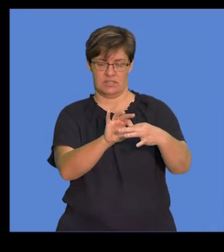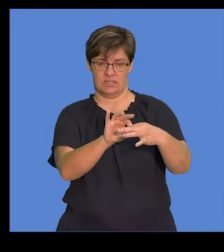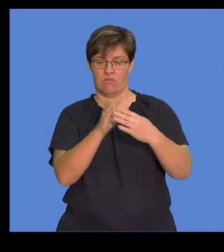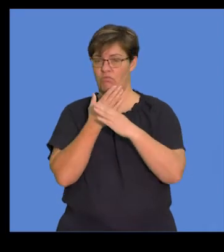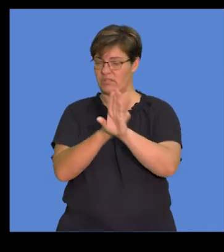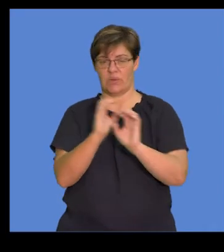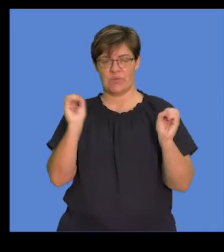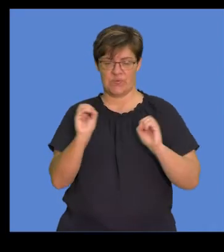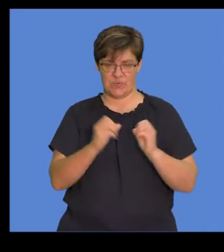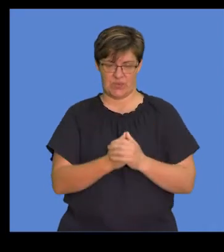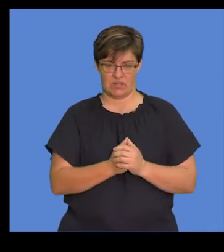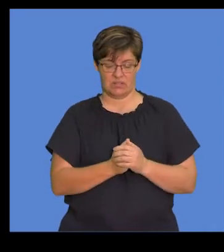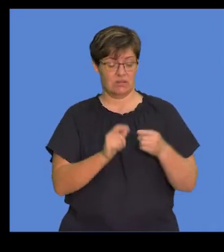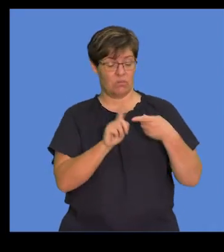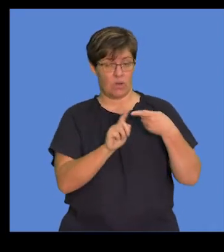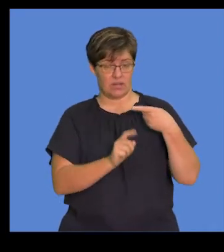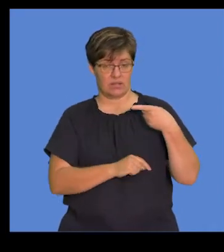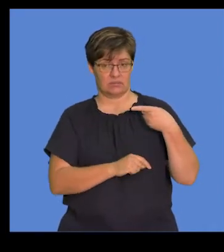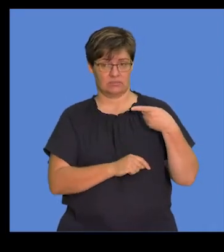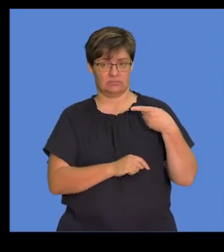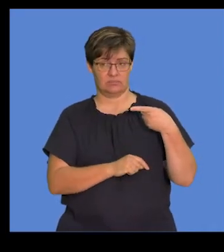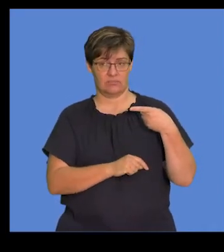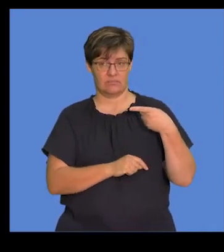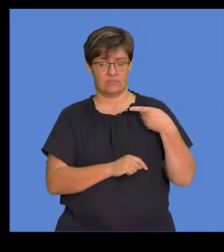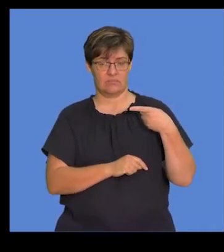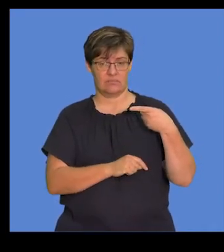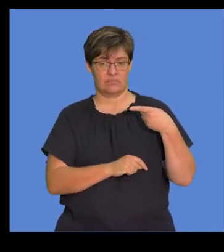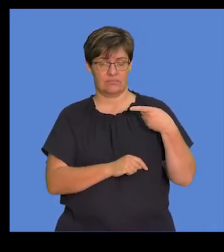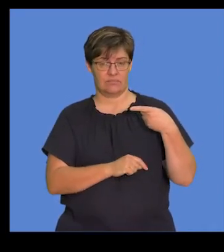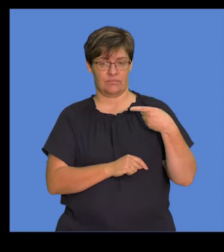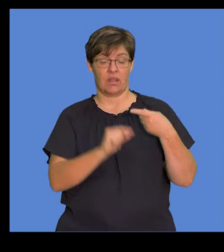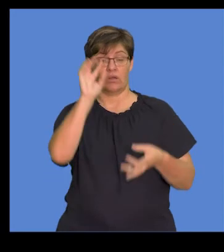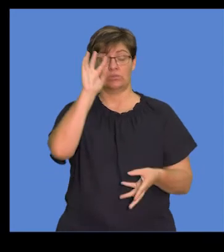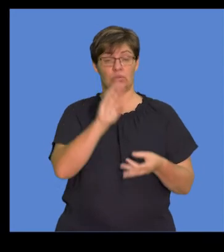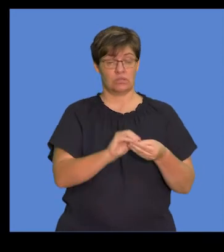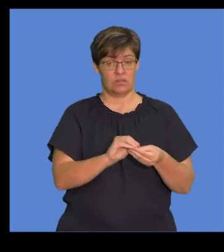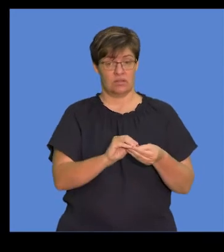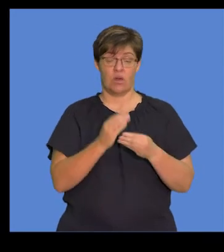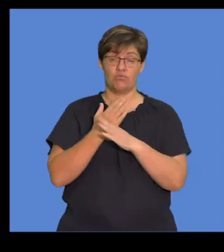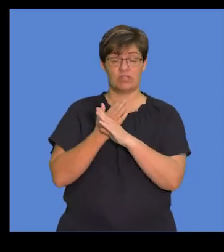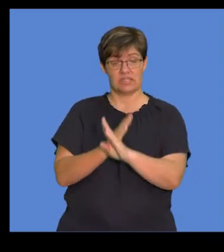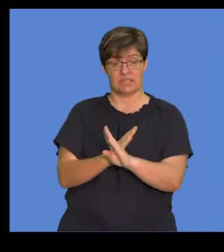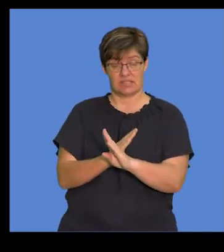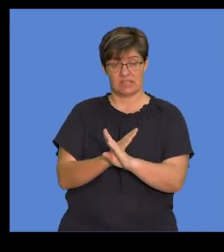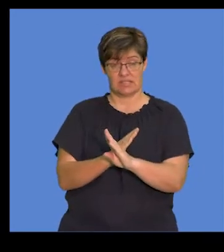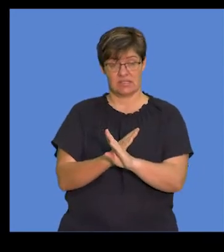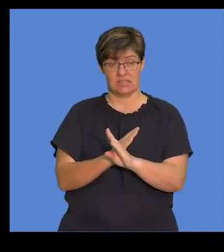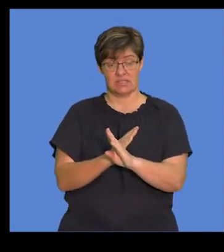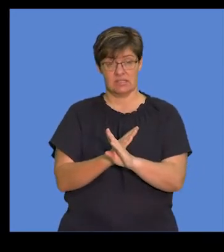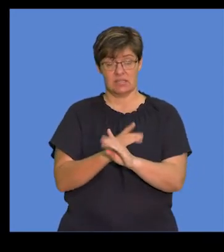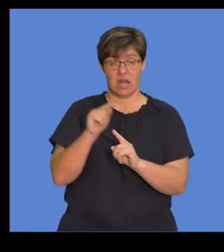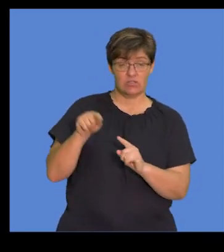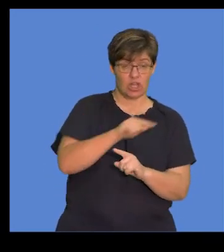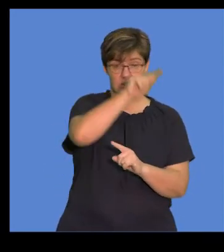of resistors. It means, number one, let's appreciate that the total, resistance